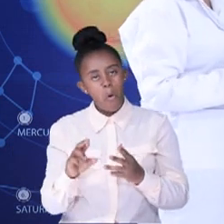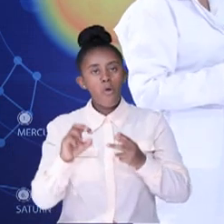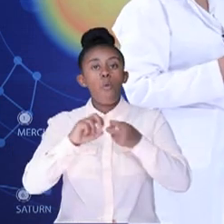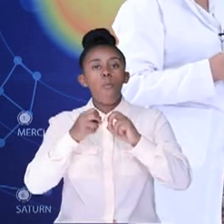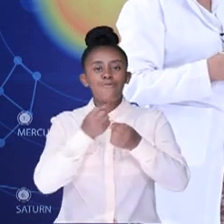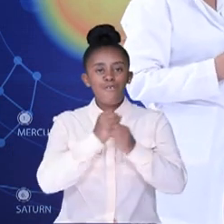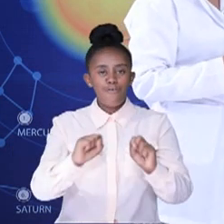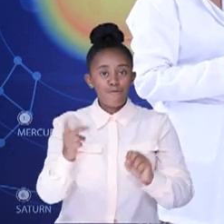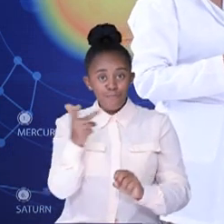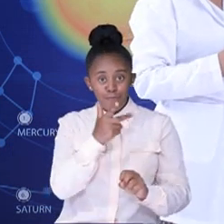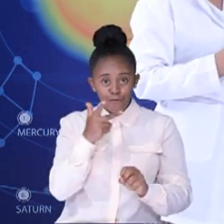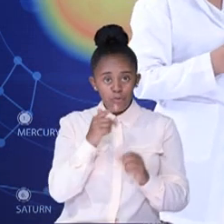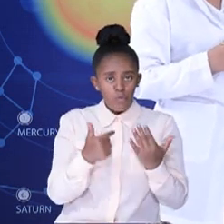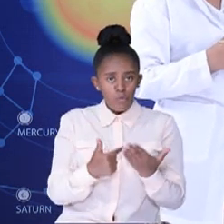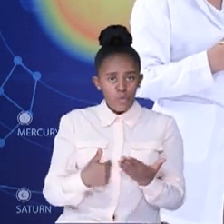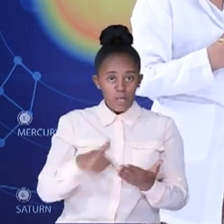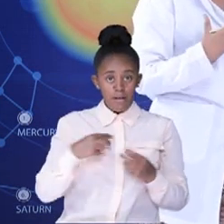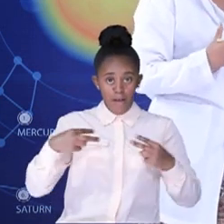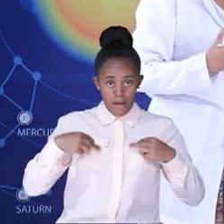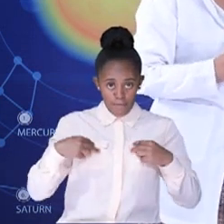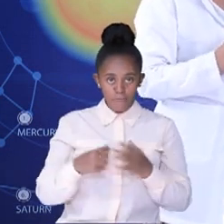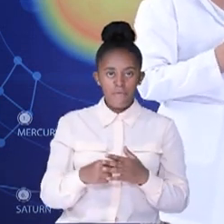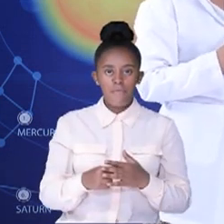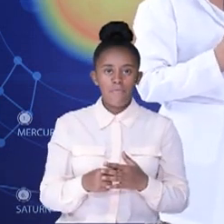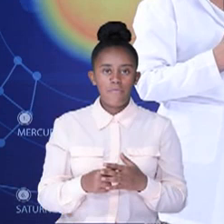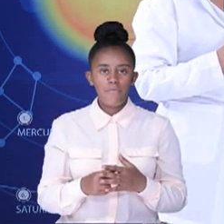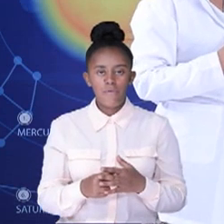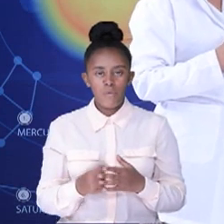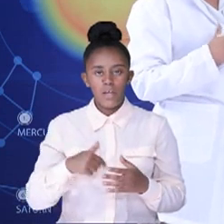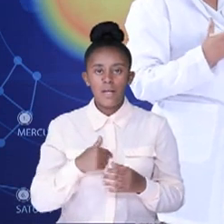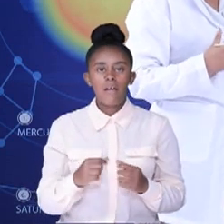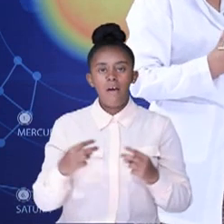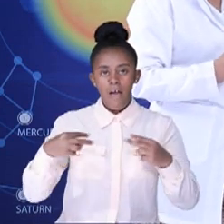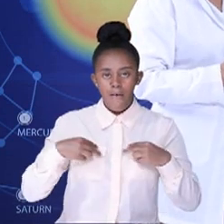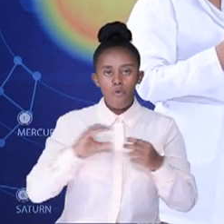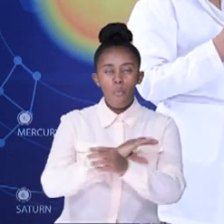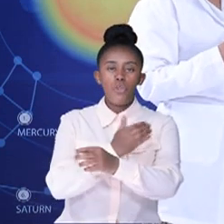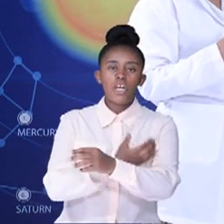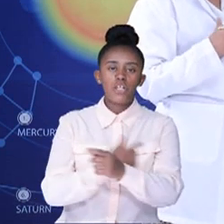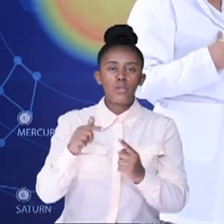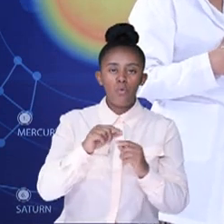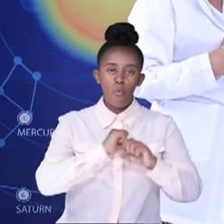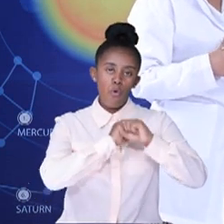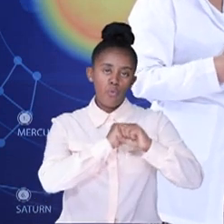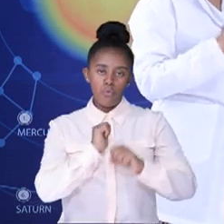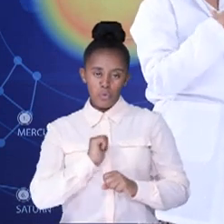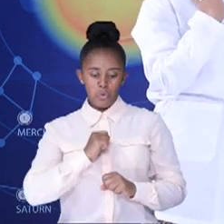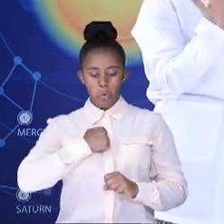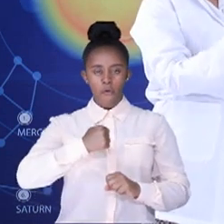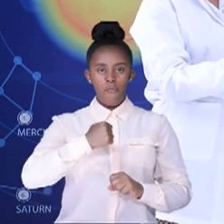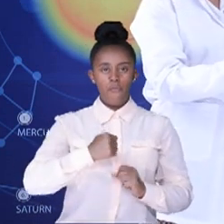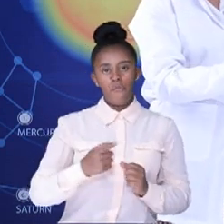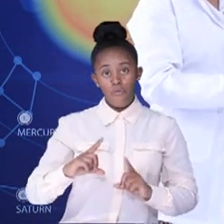personal skills, you can have the chance or you can have the potential to protect yourself